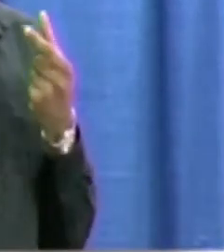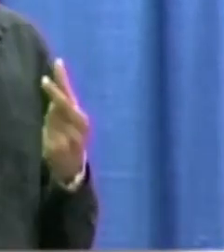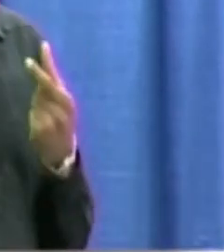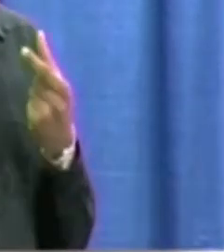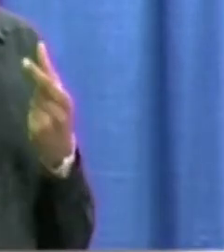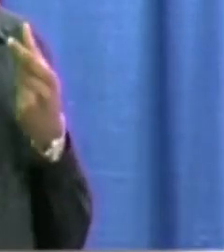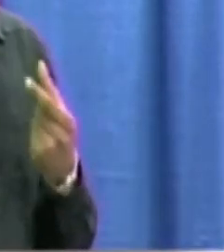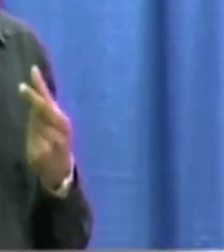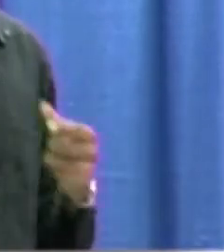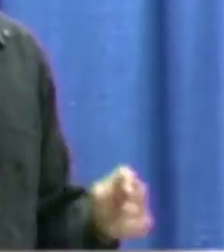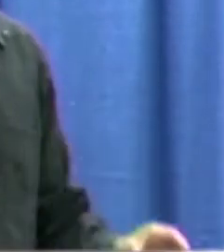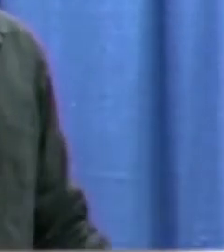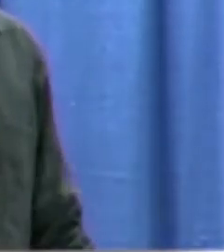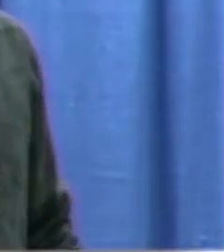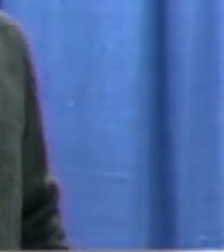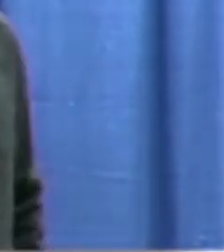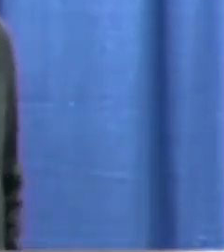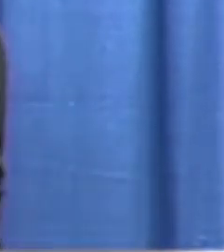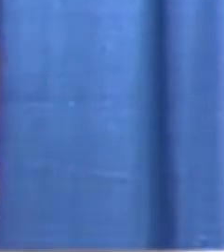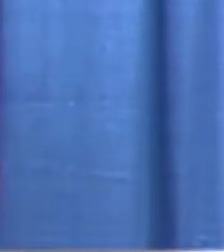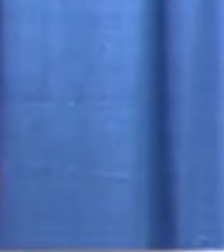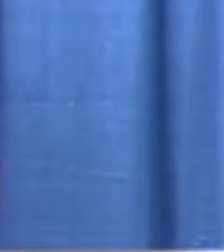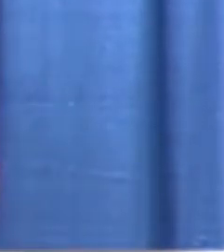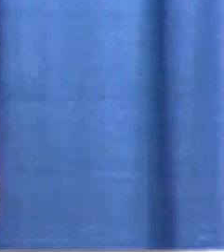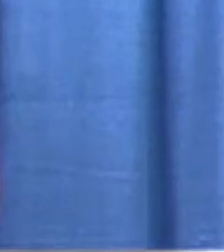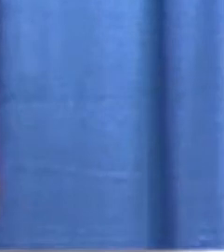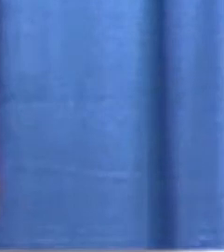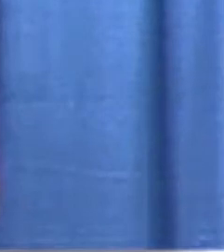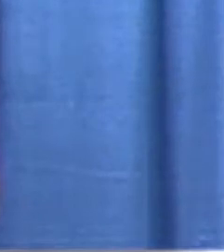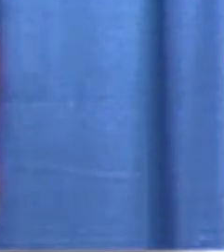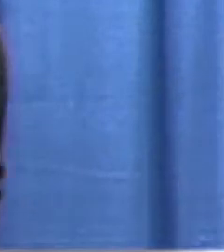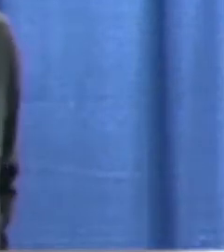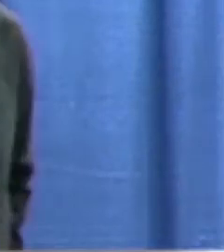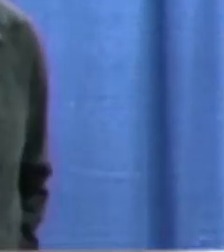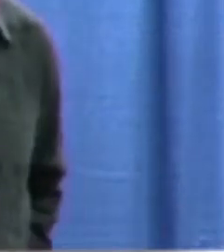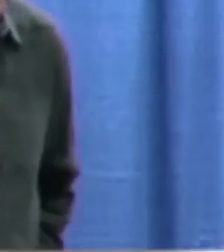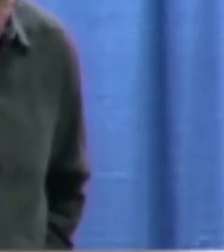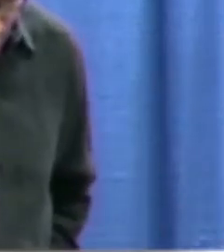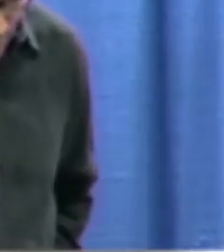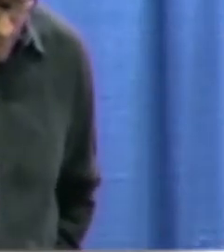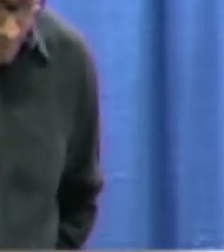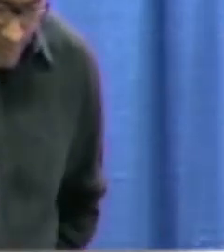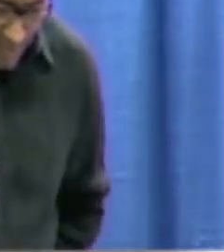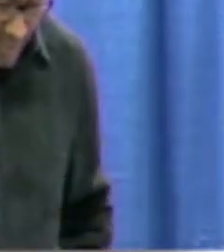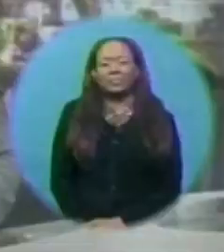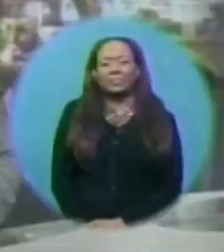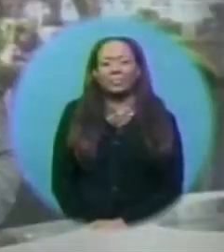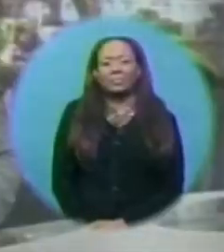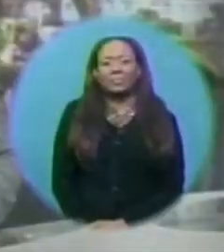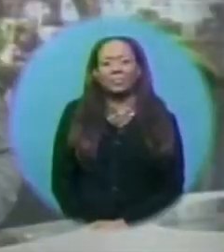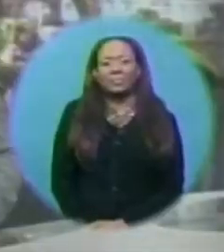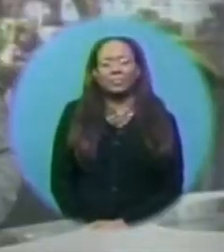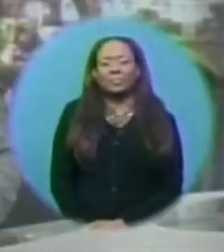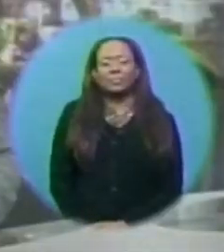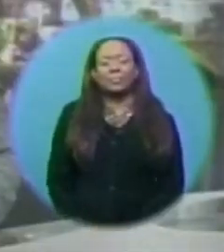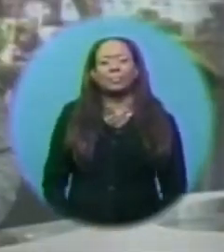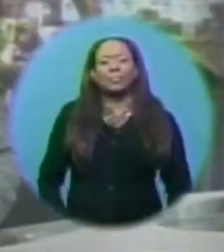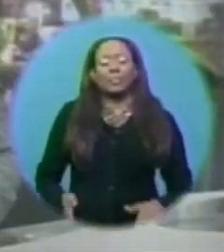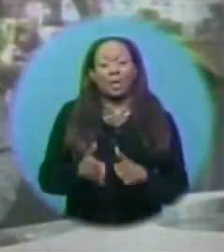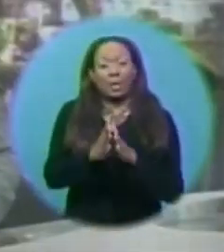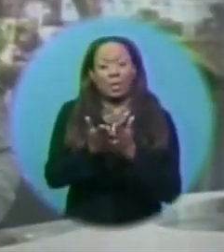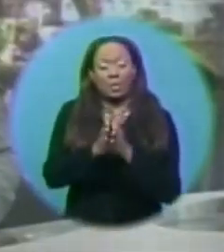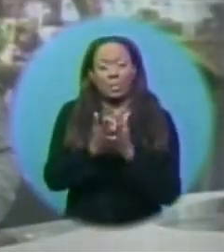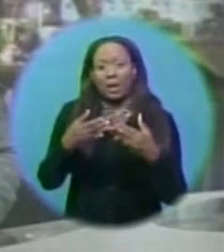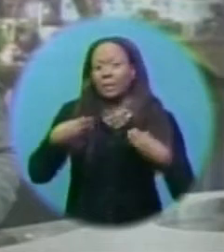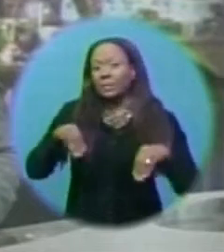a fine example of exactly what that is all about. Meanwhile, proceeds